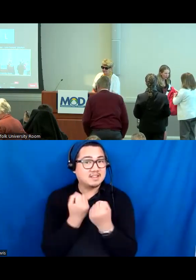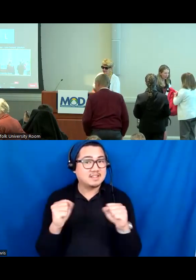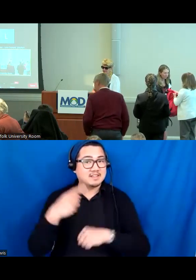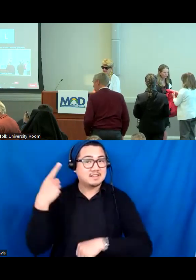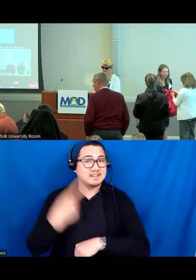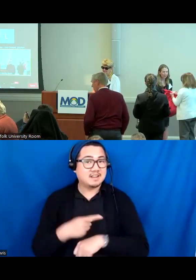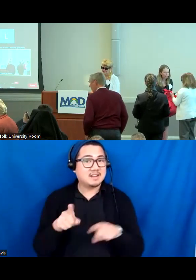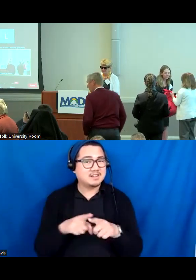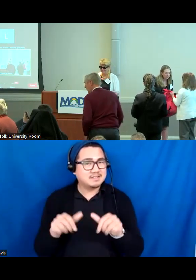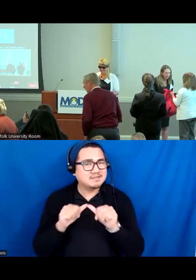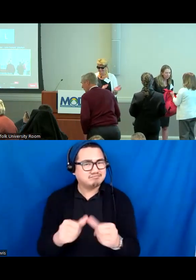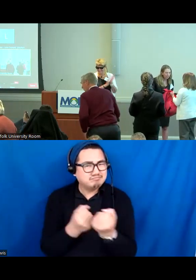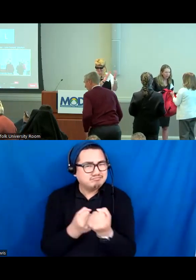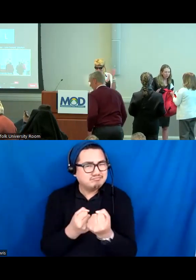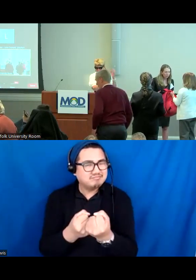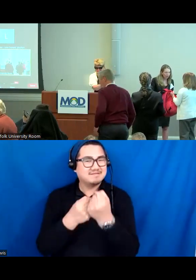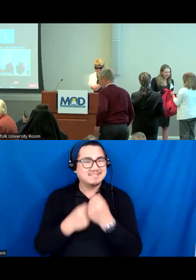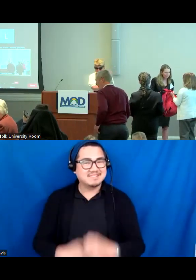keep on advocating.